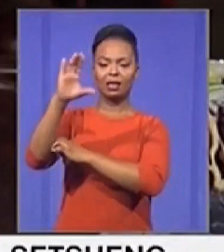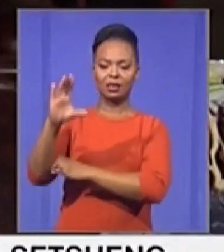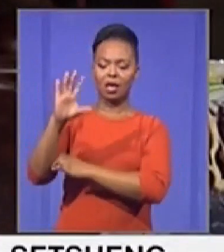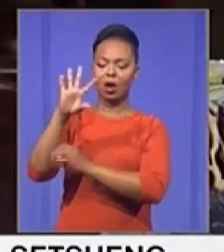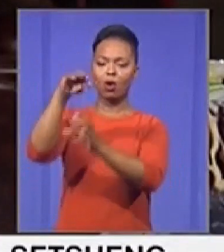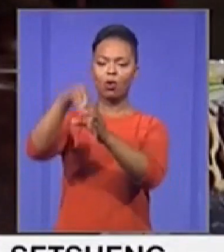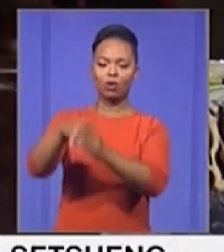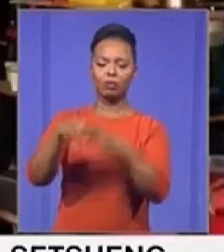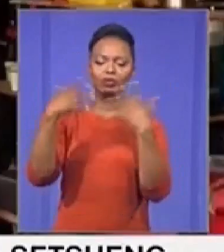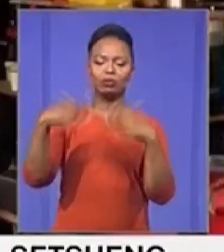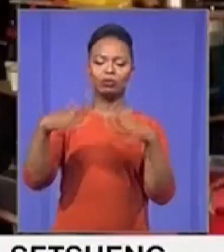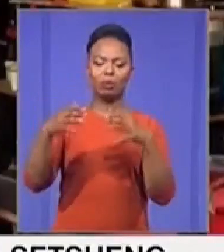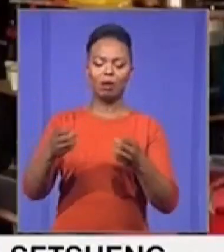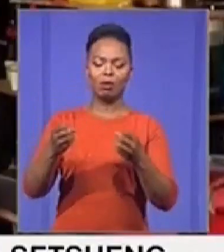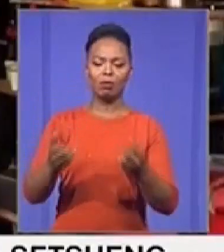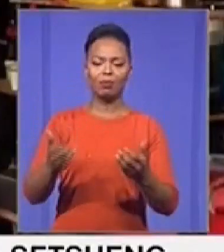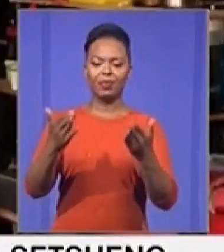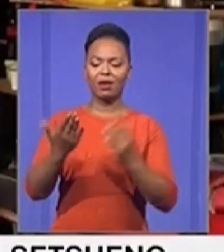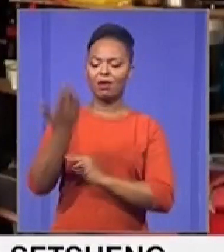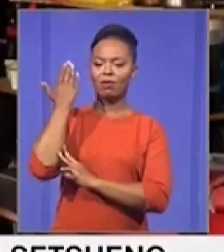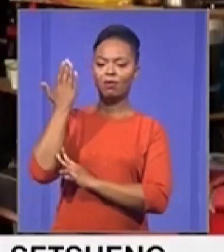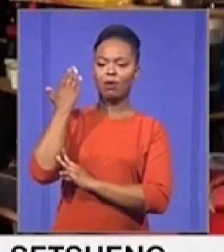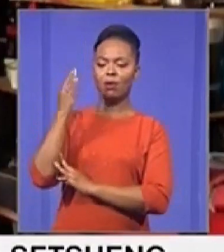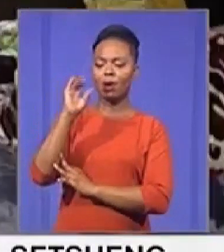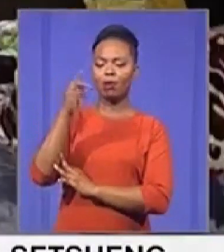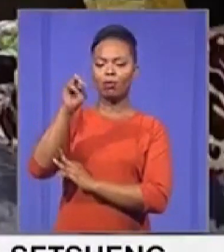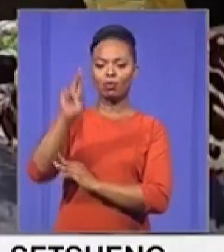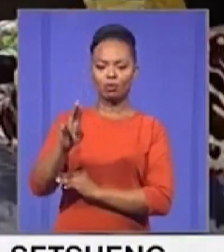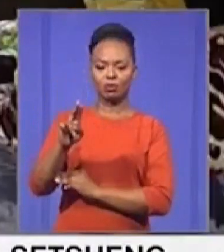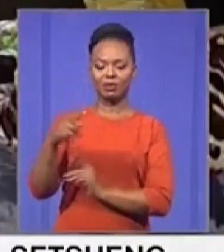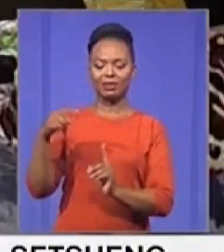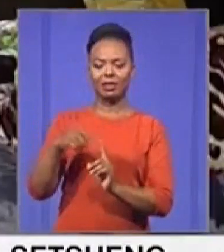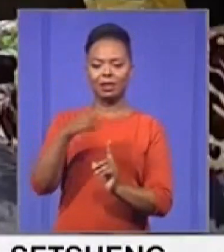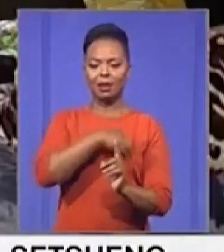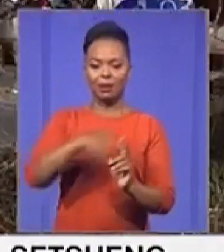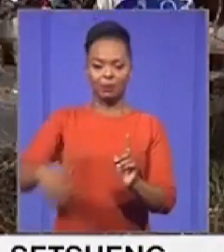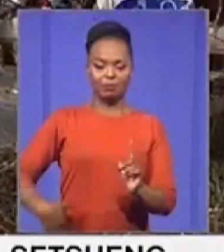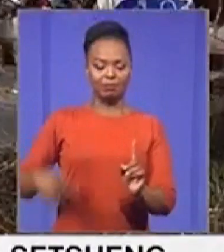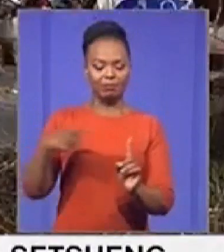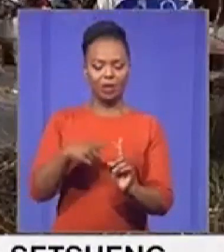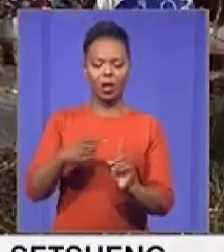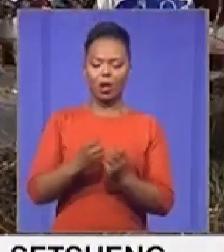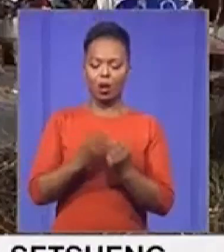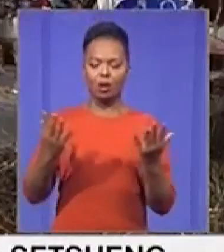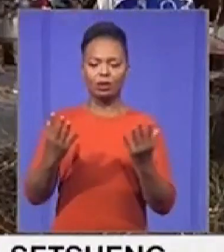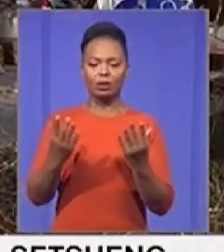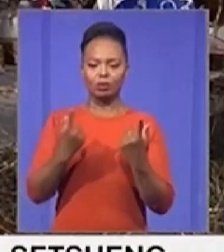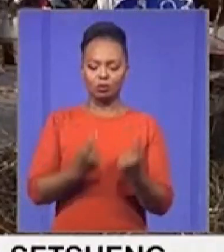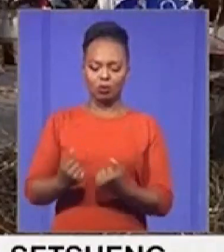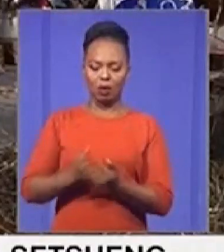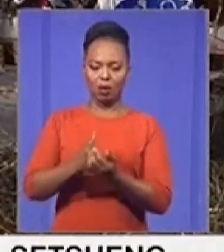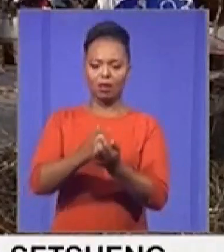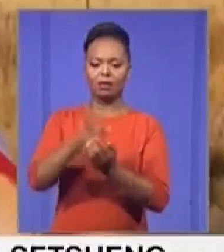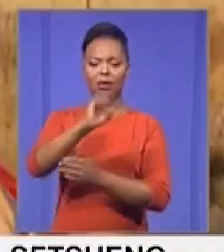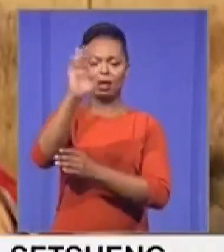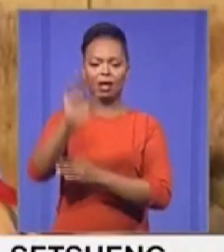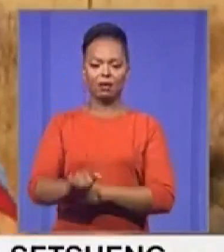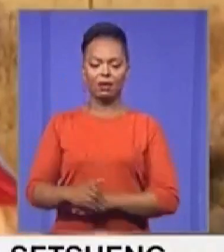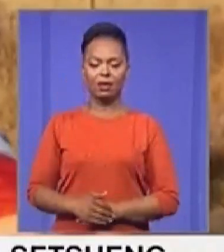lot, especially our former Mobutu Sesotho president. He has done a lot. Freedom is South